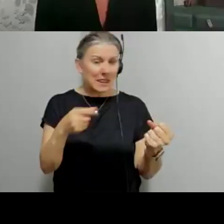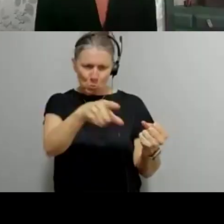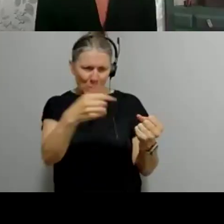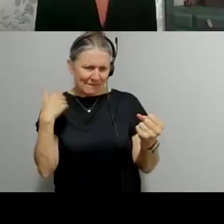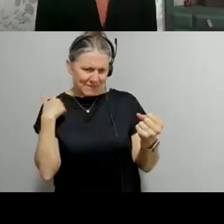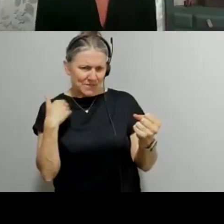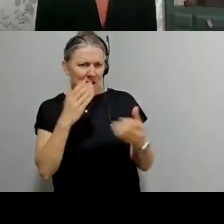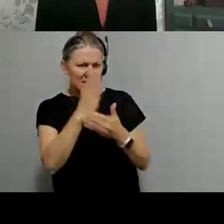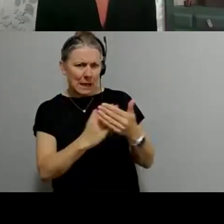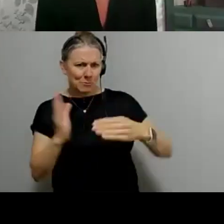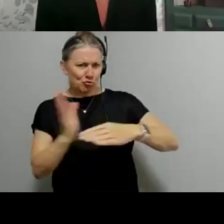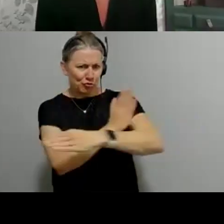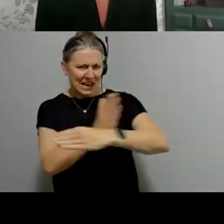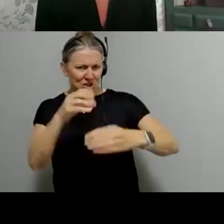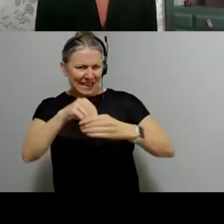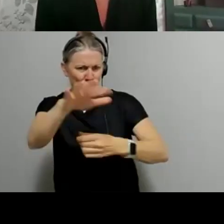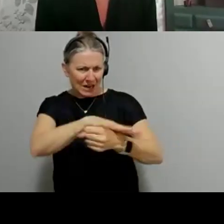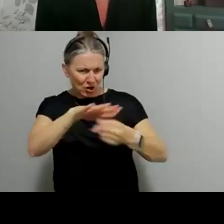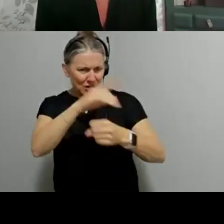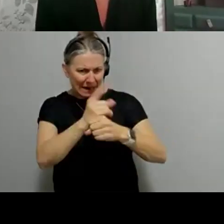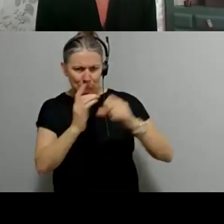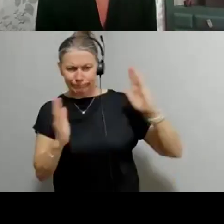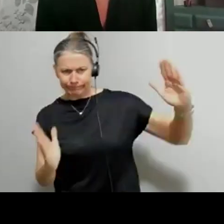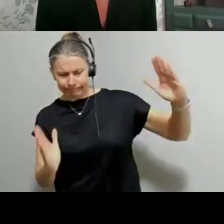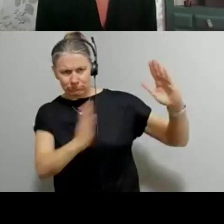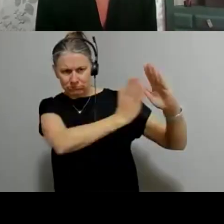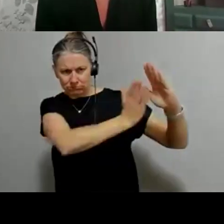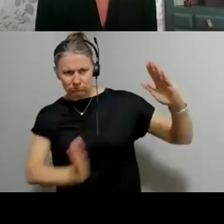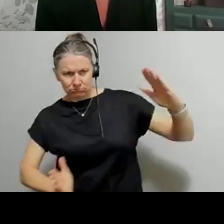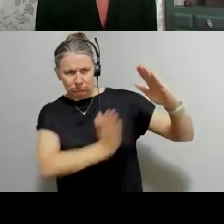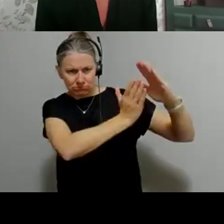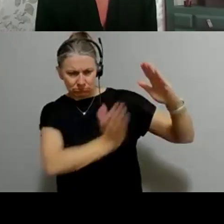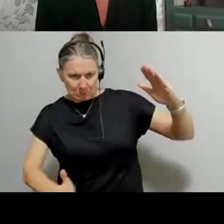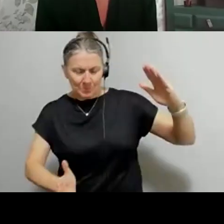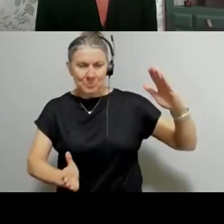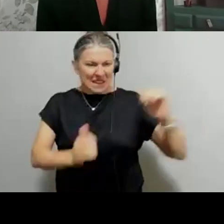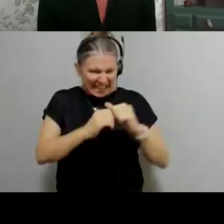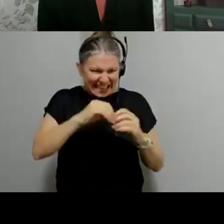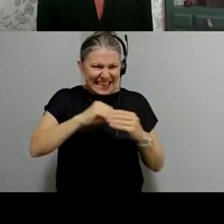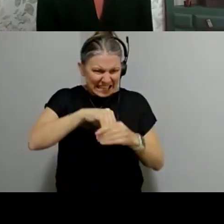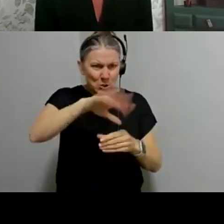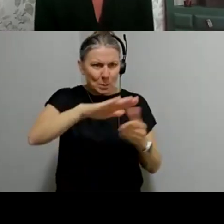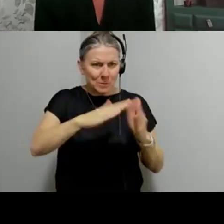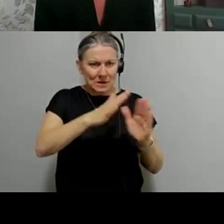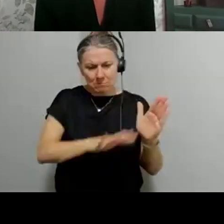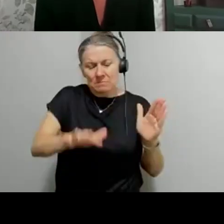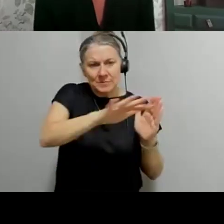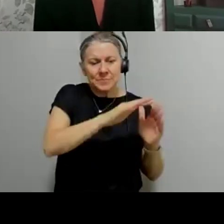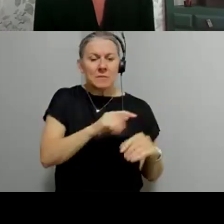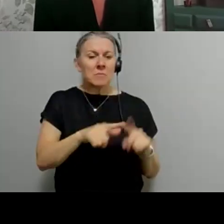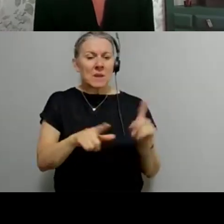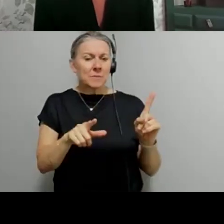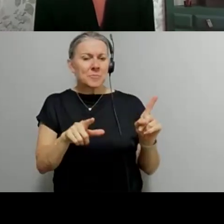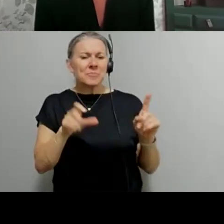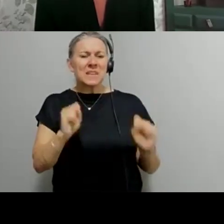ranges in your area of older adults in your communities and the communities that you're trying to support and serve. And can you speak